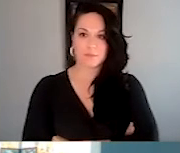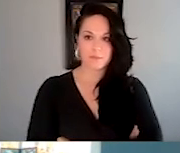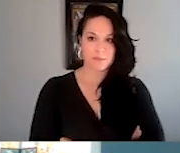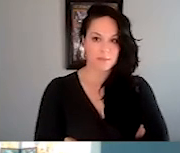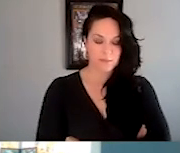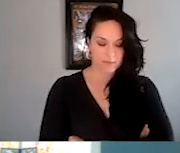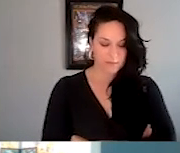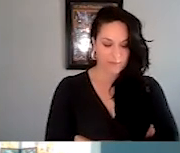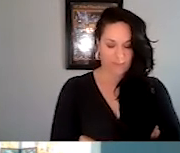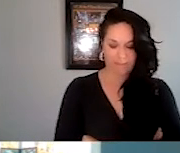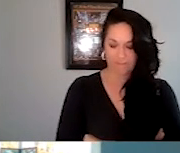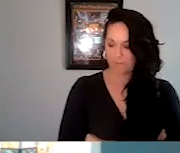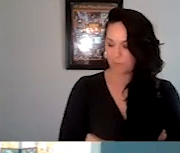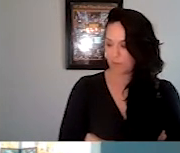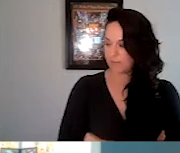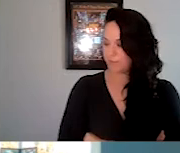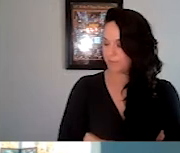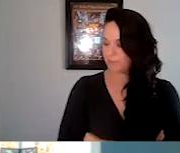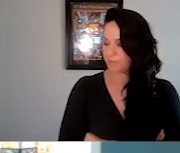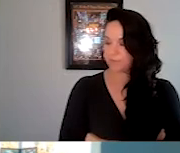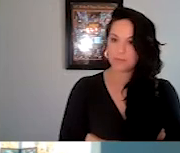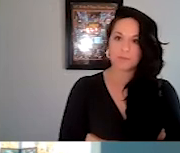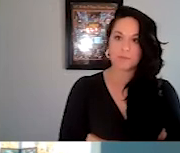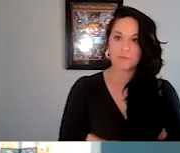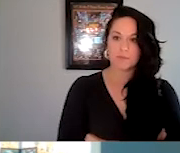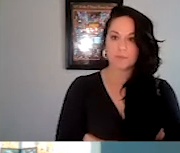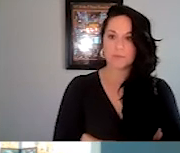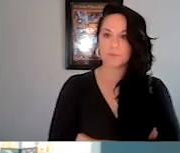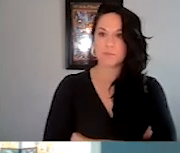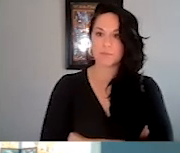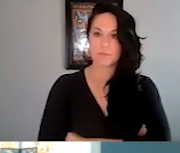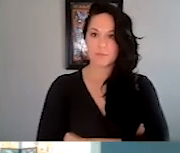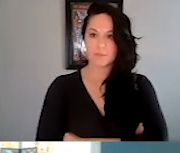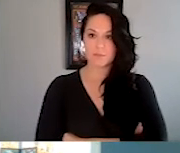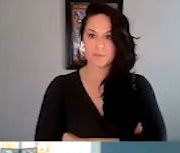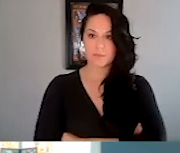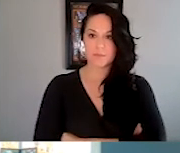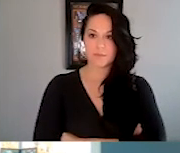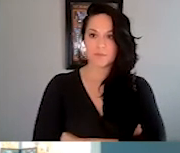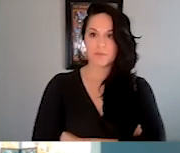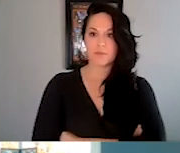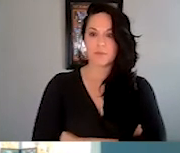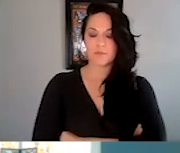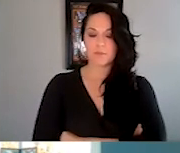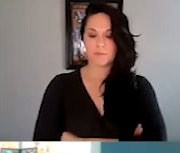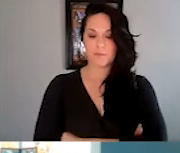the THC or CBD content, whether there was THC that wasn't supposed to be in it,